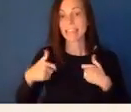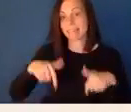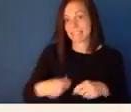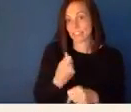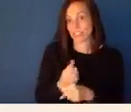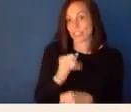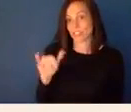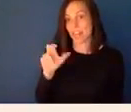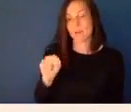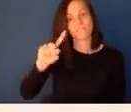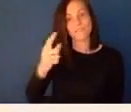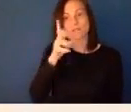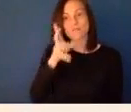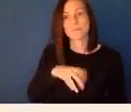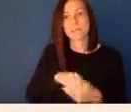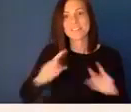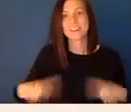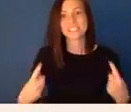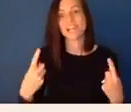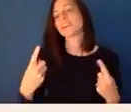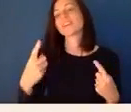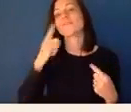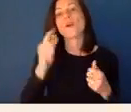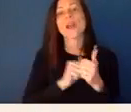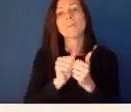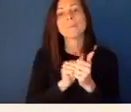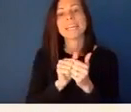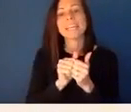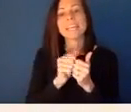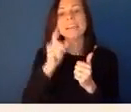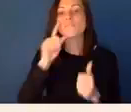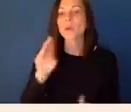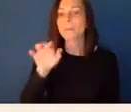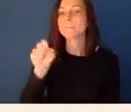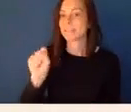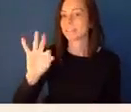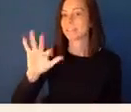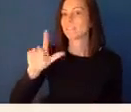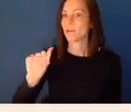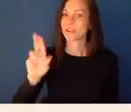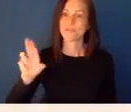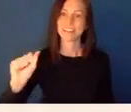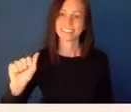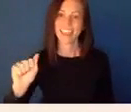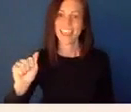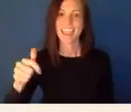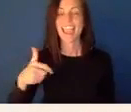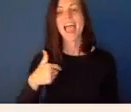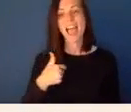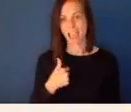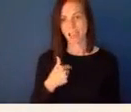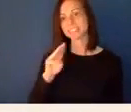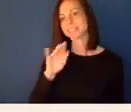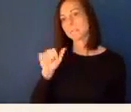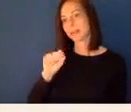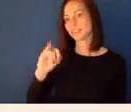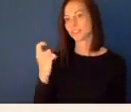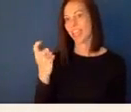in a wheelchair to ever compete for Miss Florida USA, and I was Miss Jacksonville USA. I got